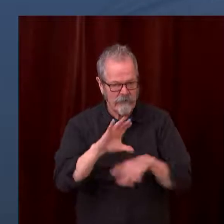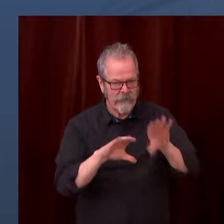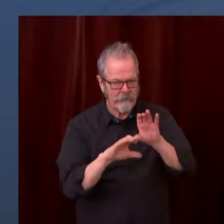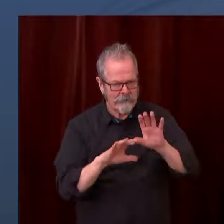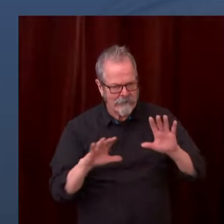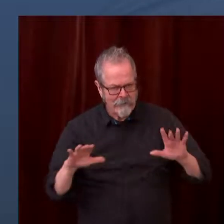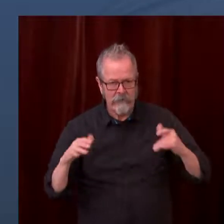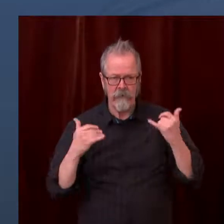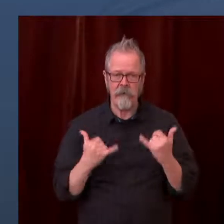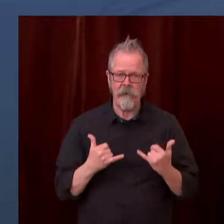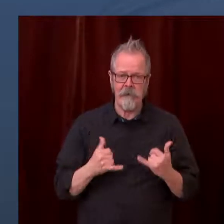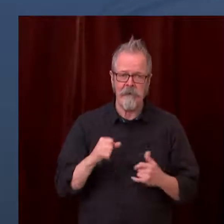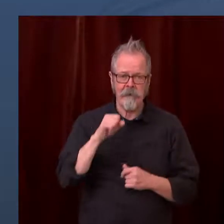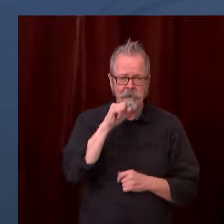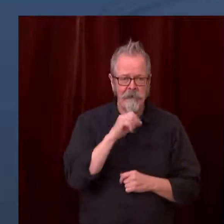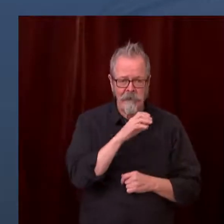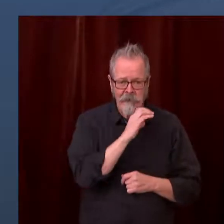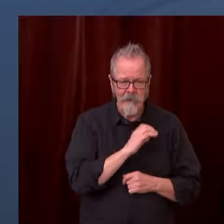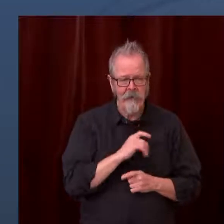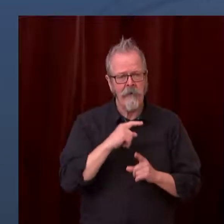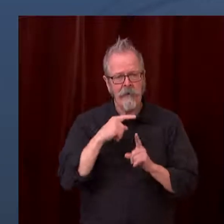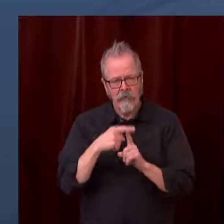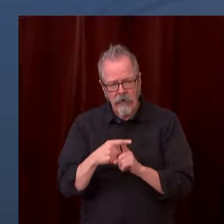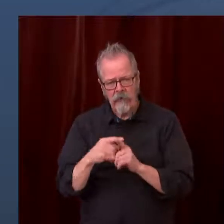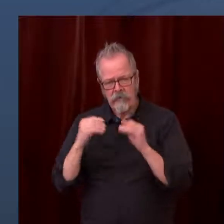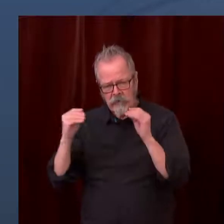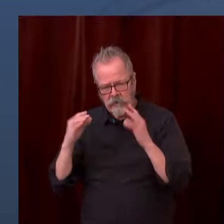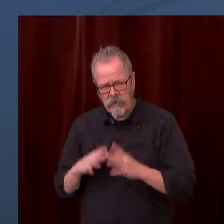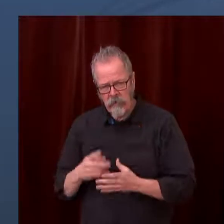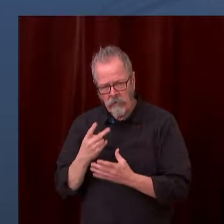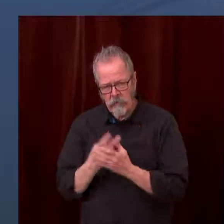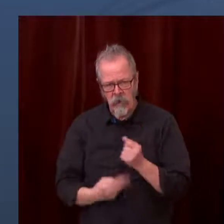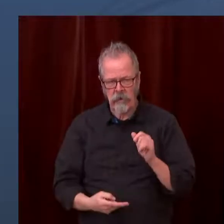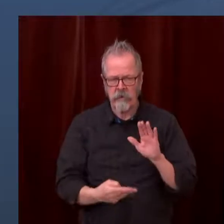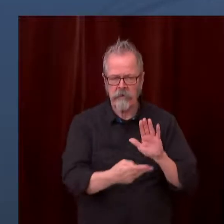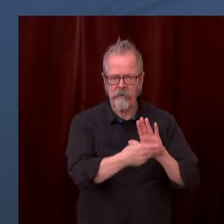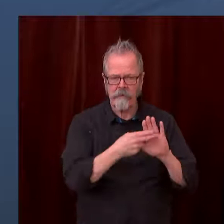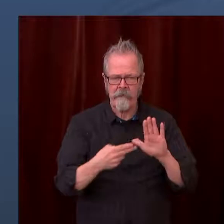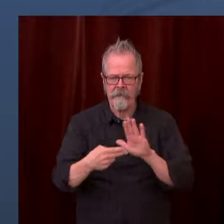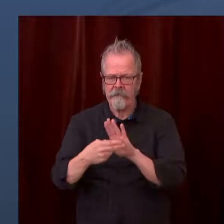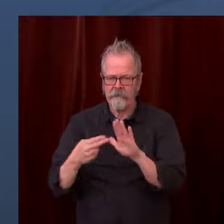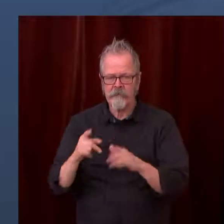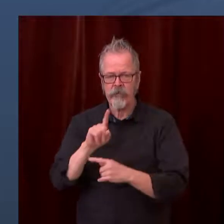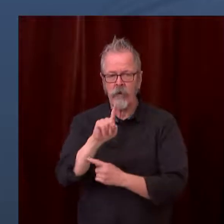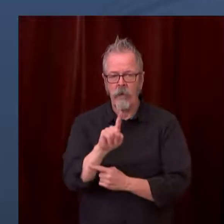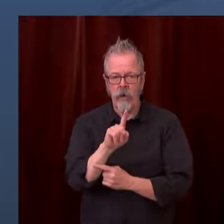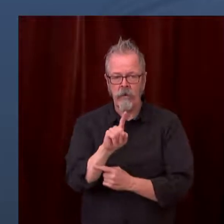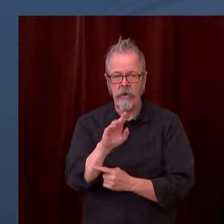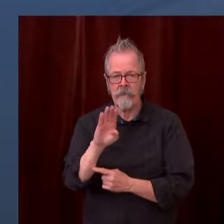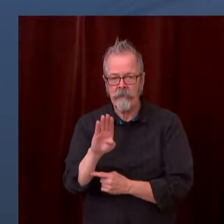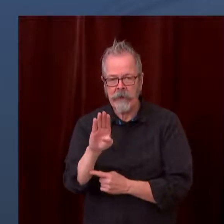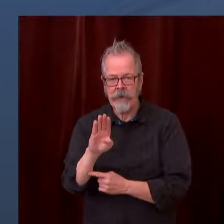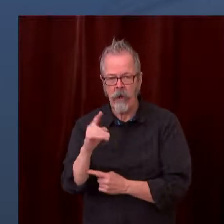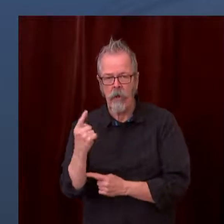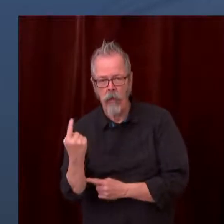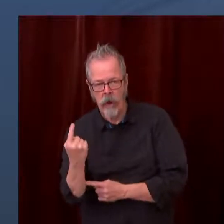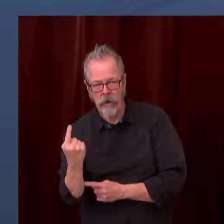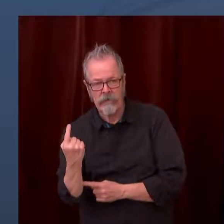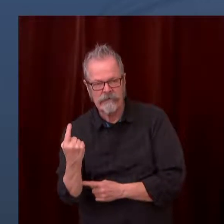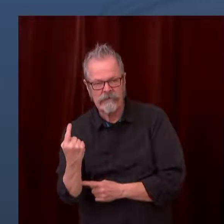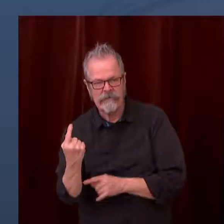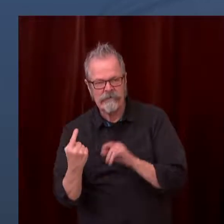which I do want to underscore, is that if you remember, we had originally thought that we were